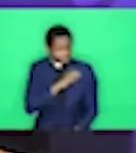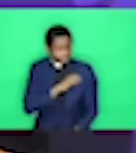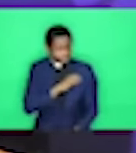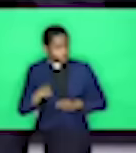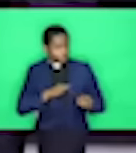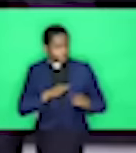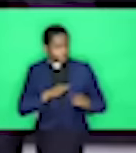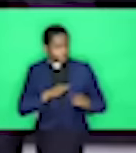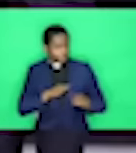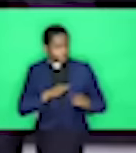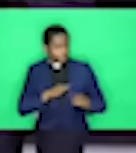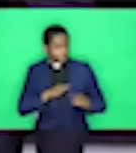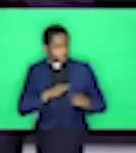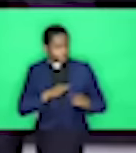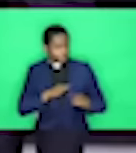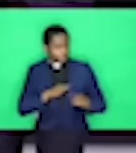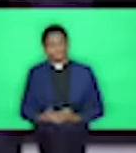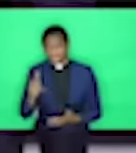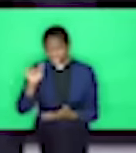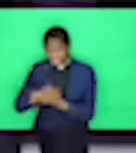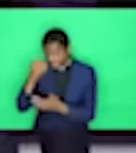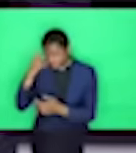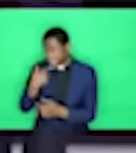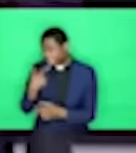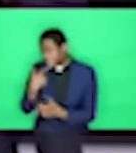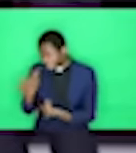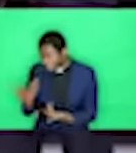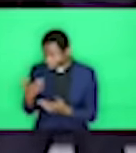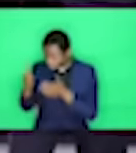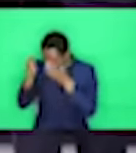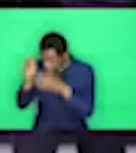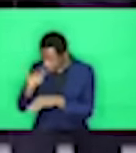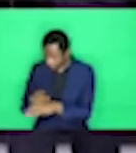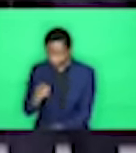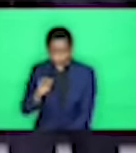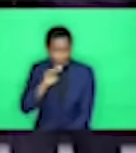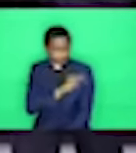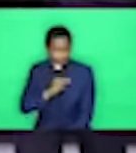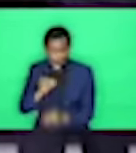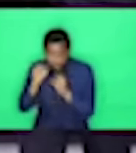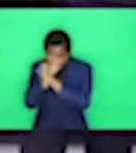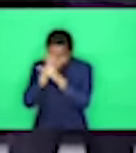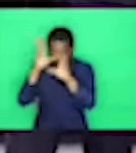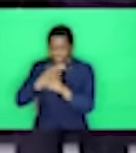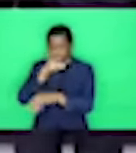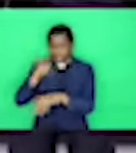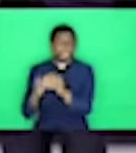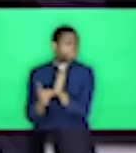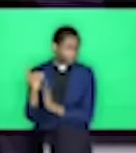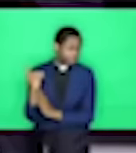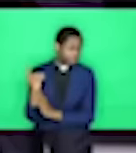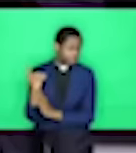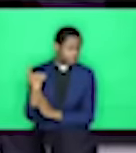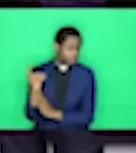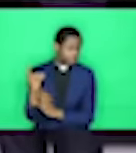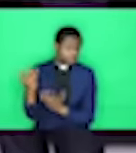That is what we are saying. We are looking at the moral vision and national development, because whether this land